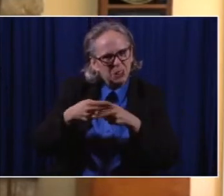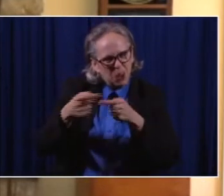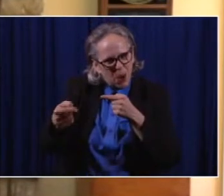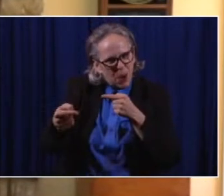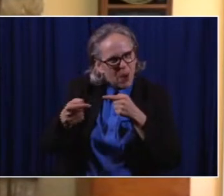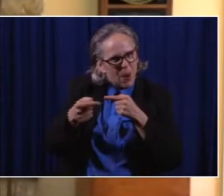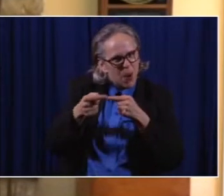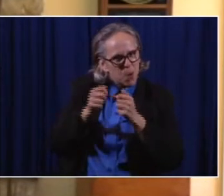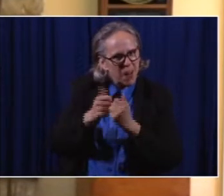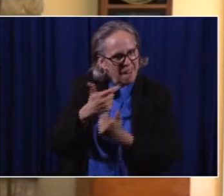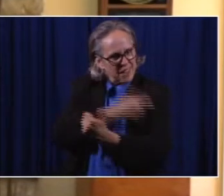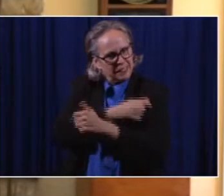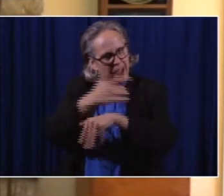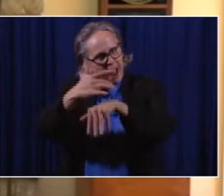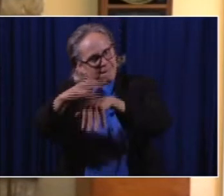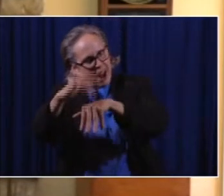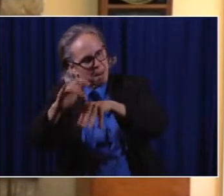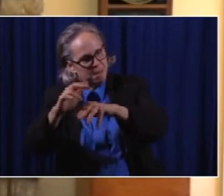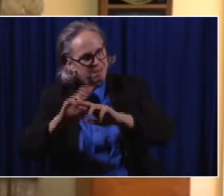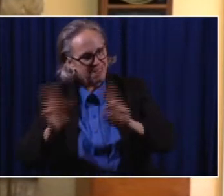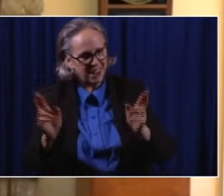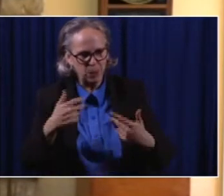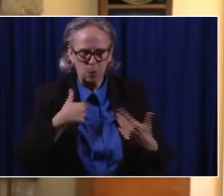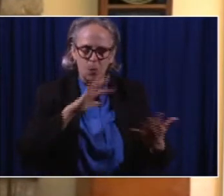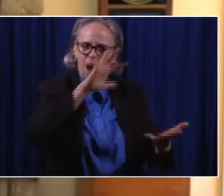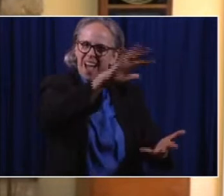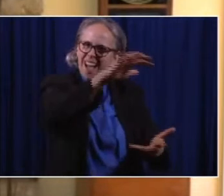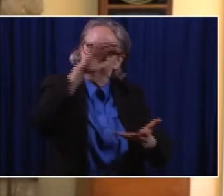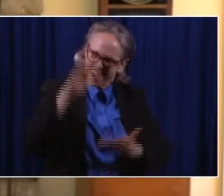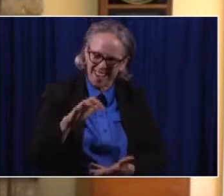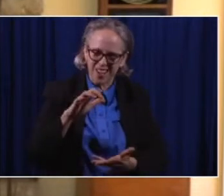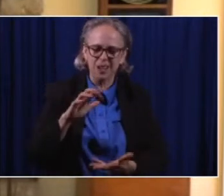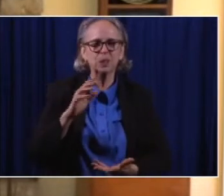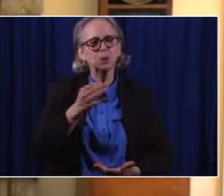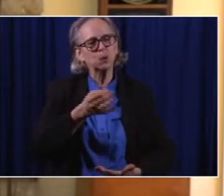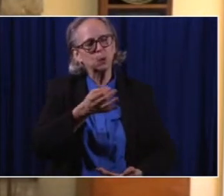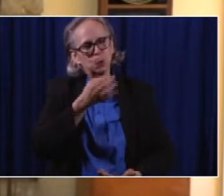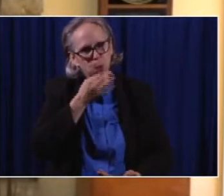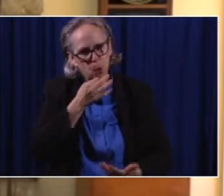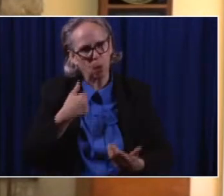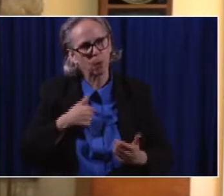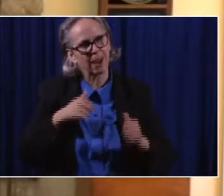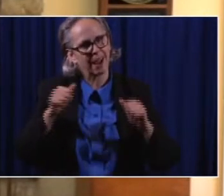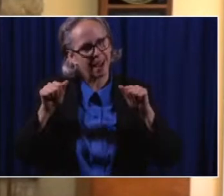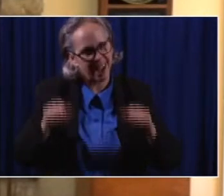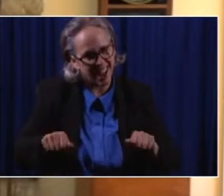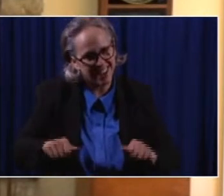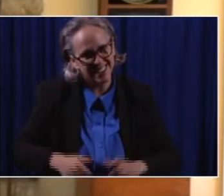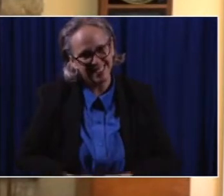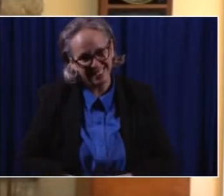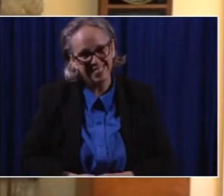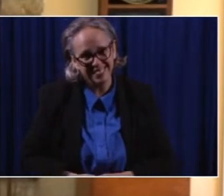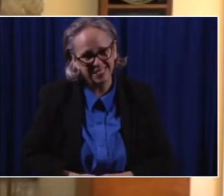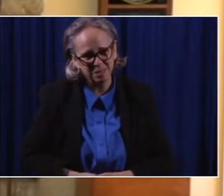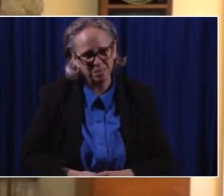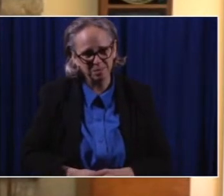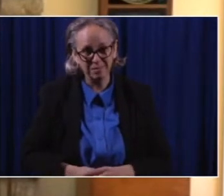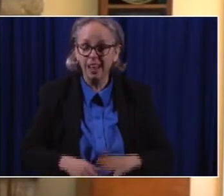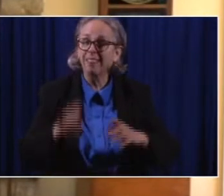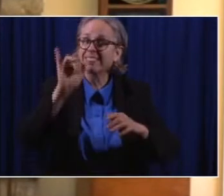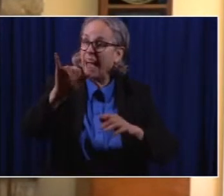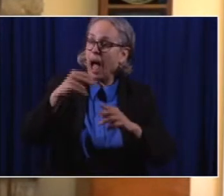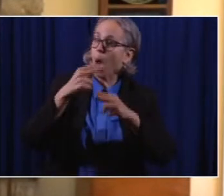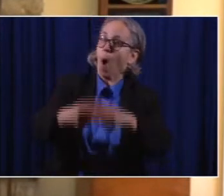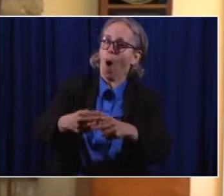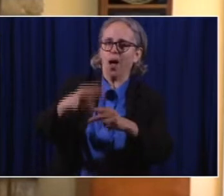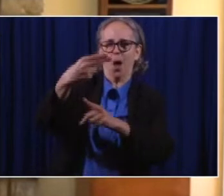be a lot of it coming our way, just as it is in every other state. So that is the hope that is out there. And